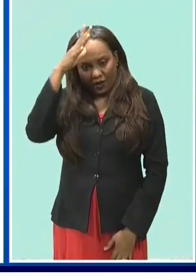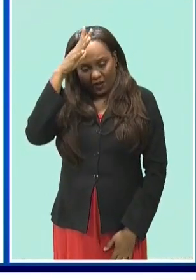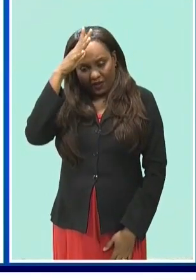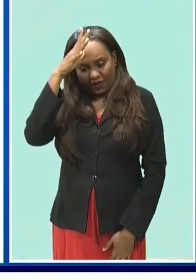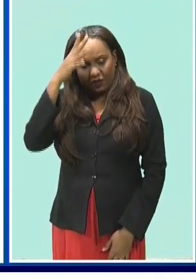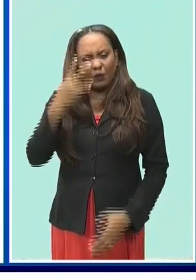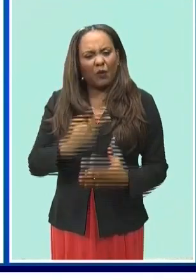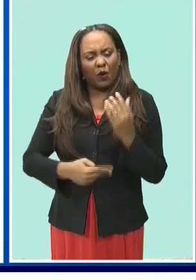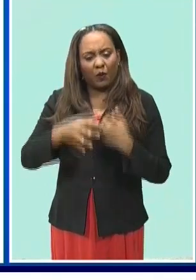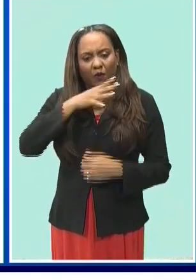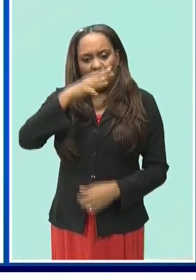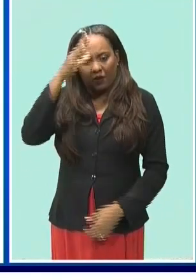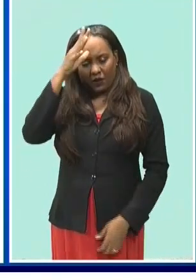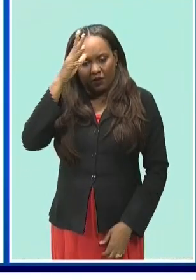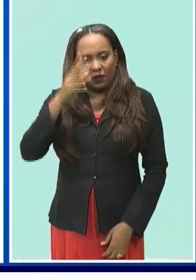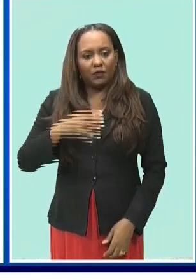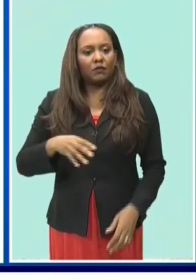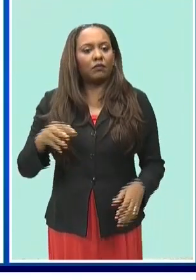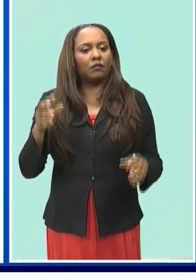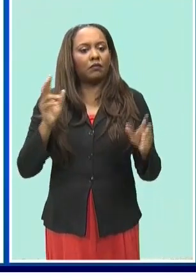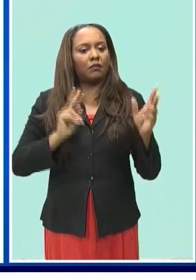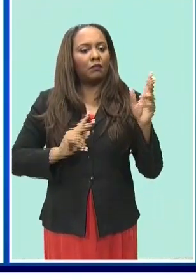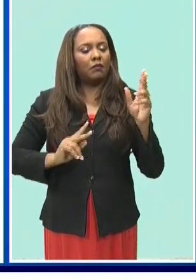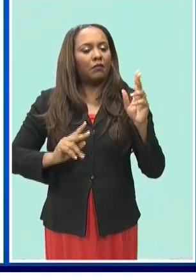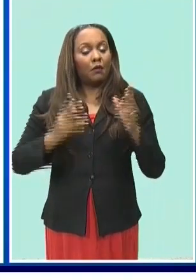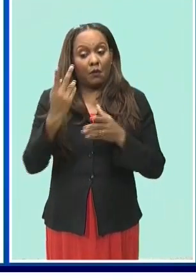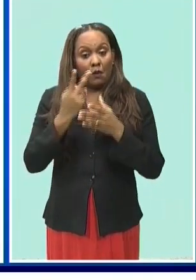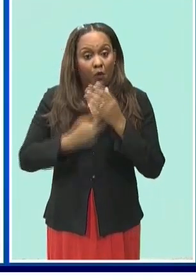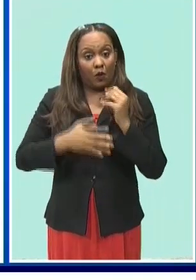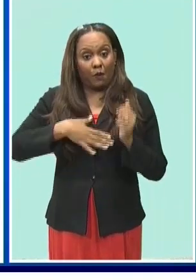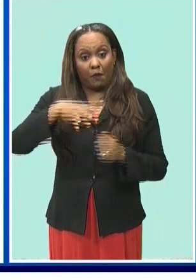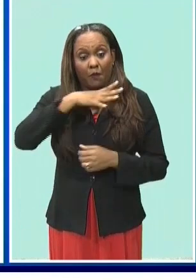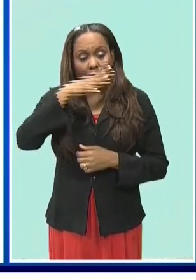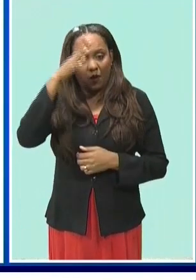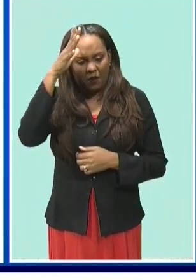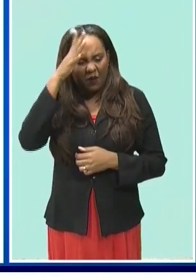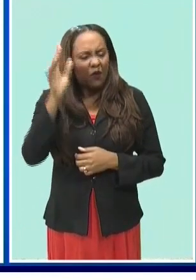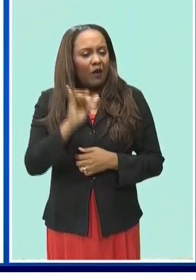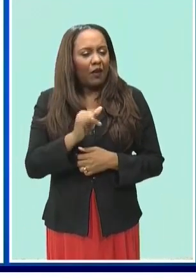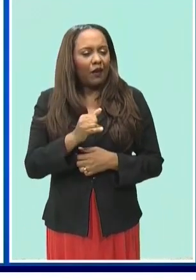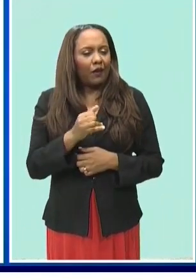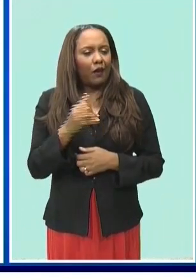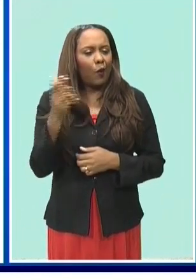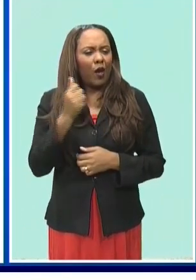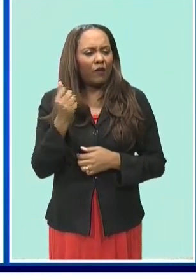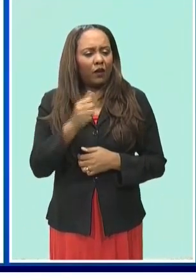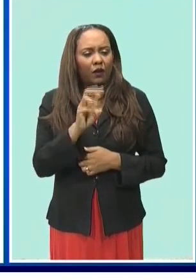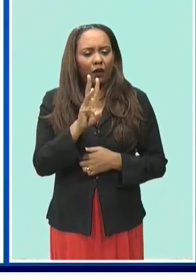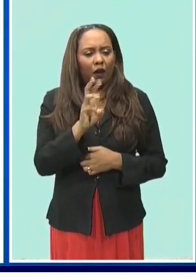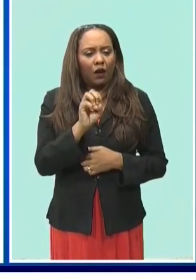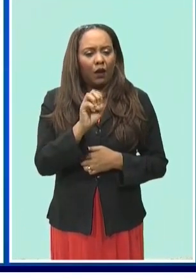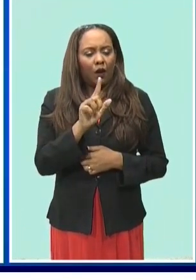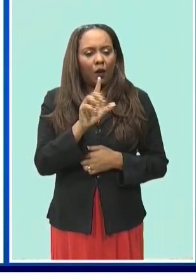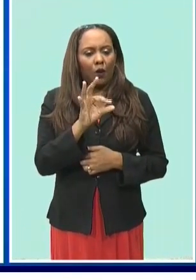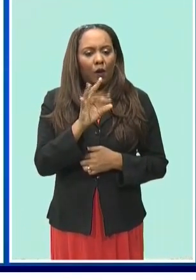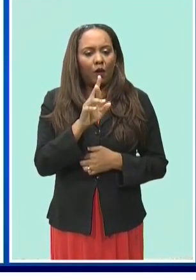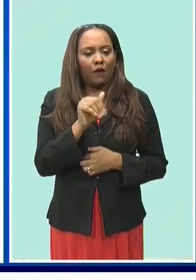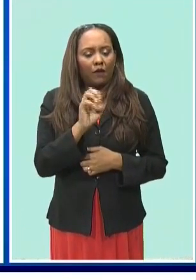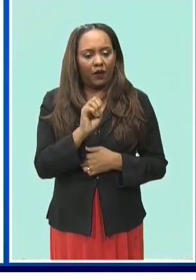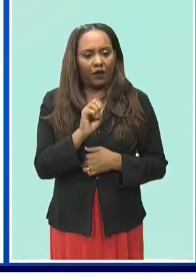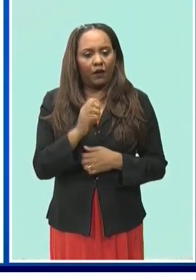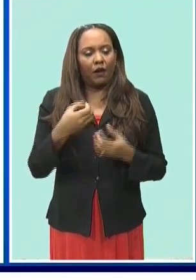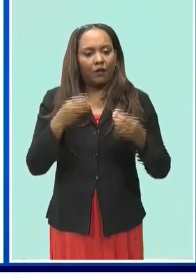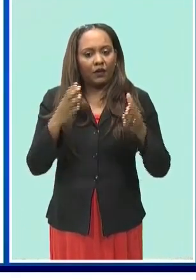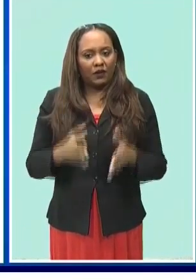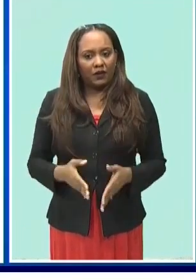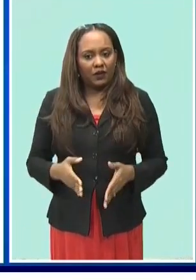were always regarded as unofficial welfare officers, and many persons would have benefited from their acts. Therefore,